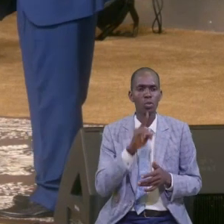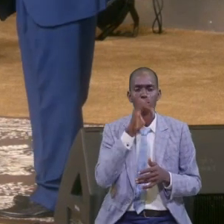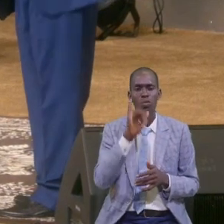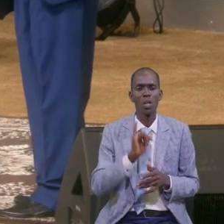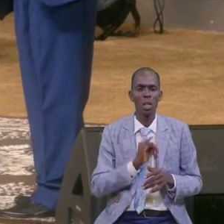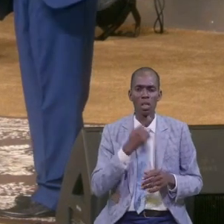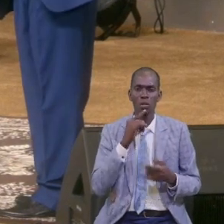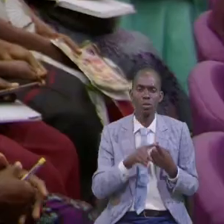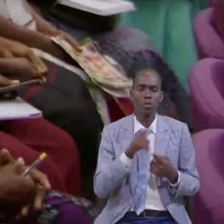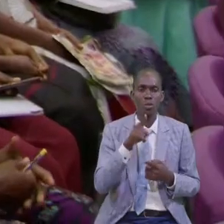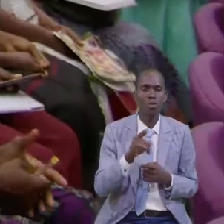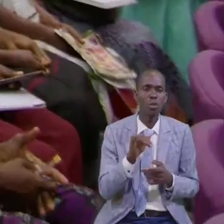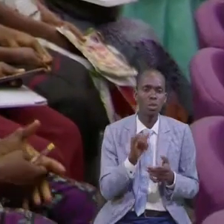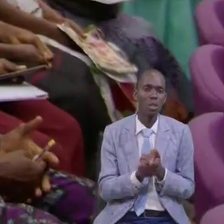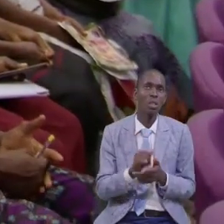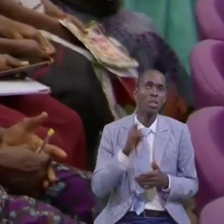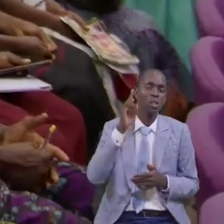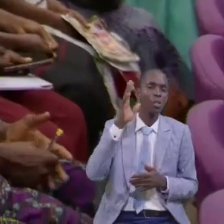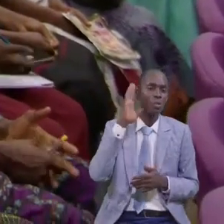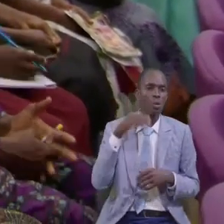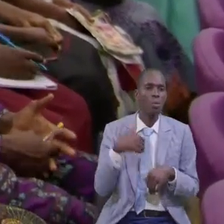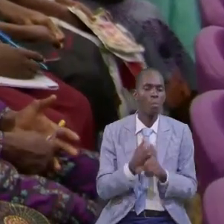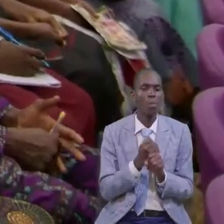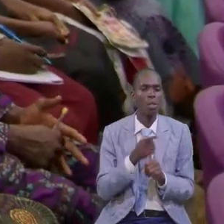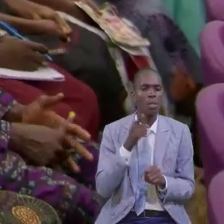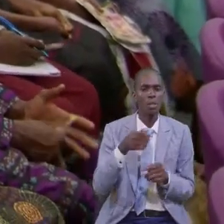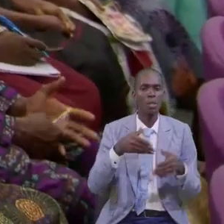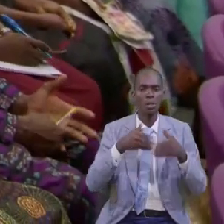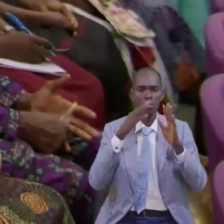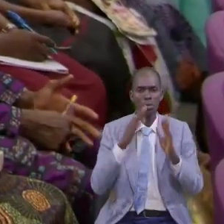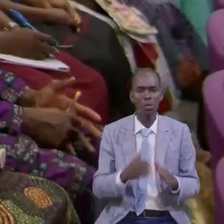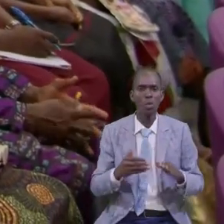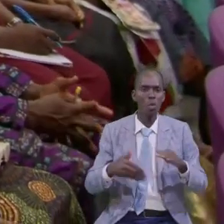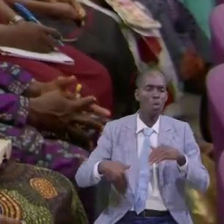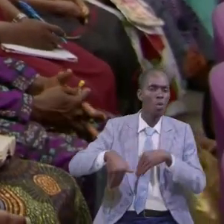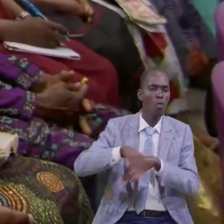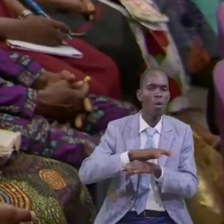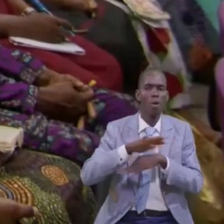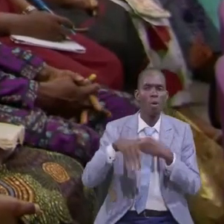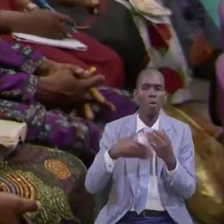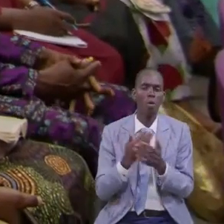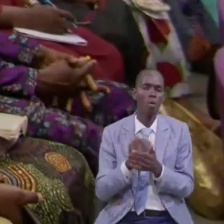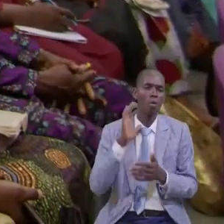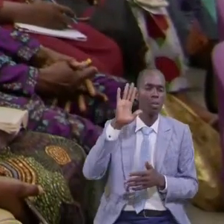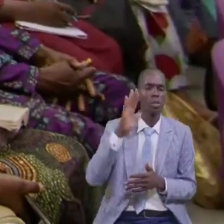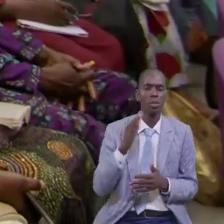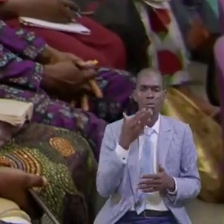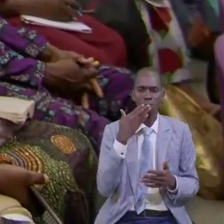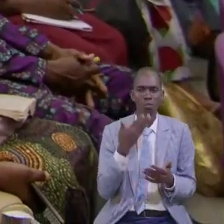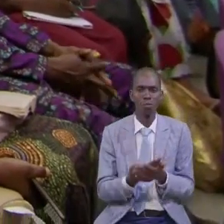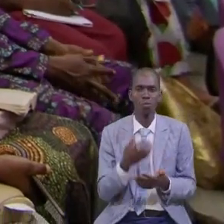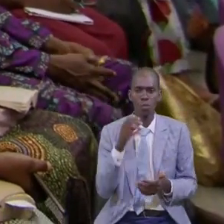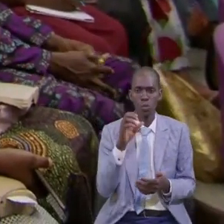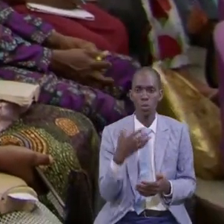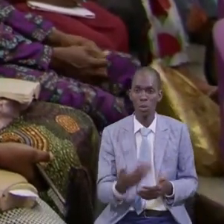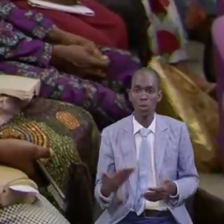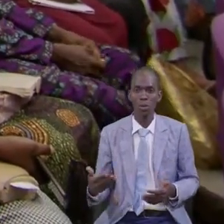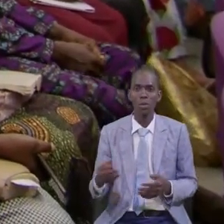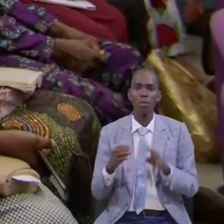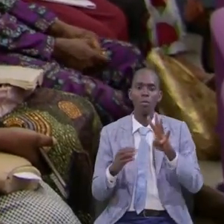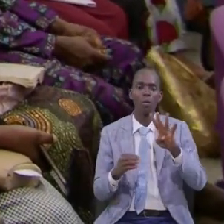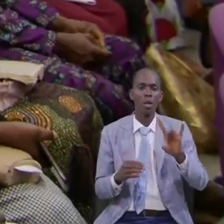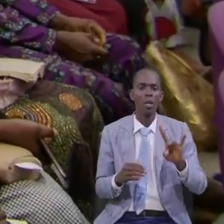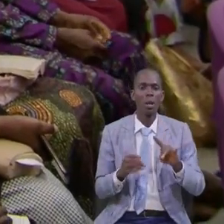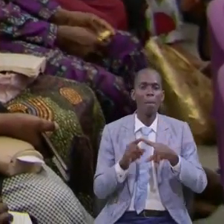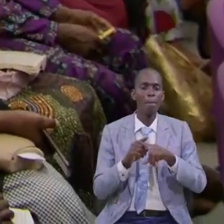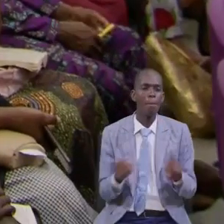he shall make him ruler over all his goods. Verse 48, in verse 48, but